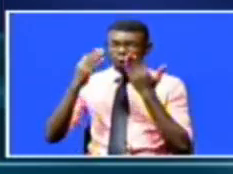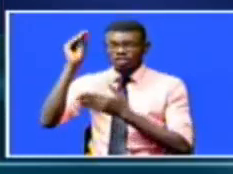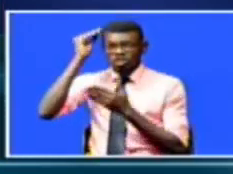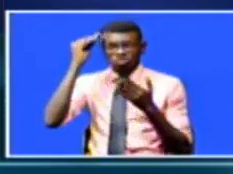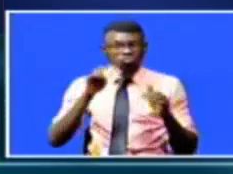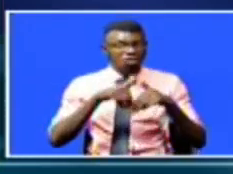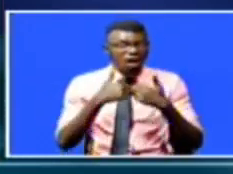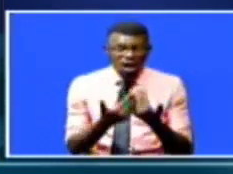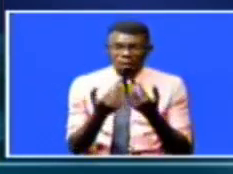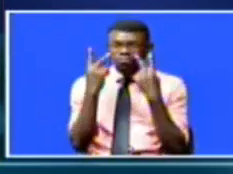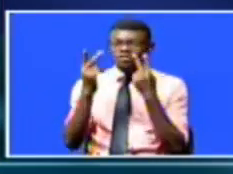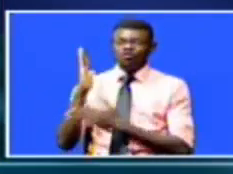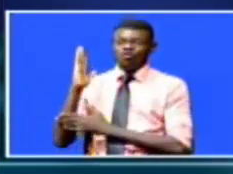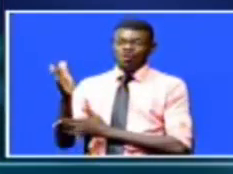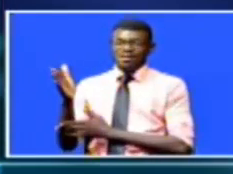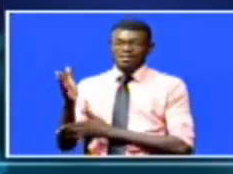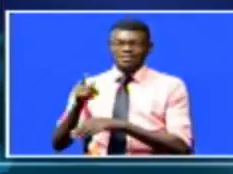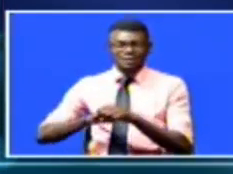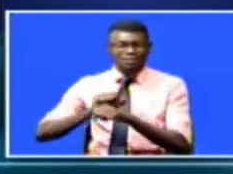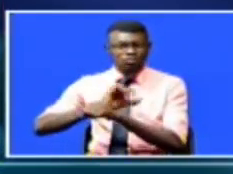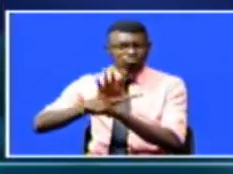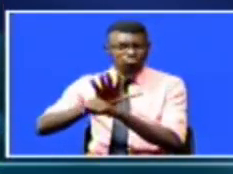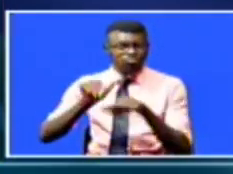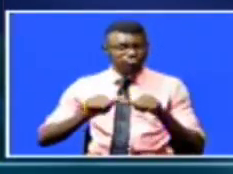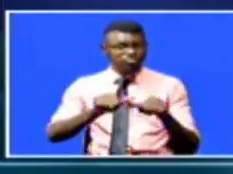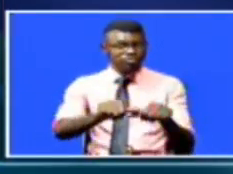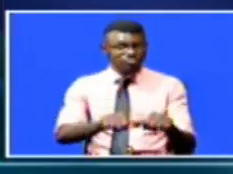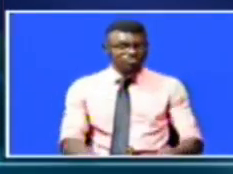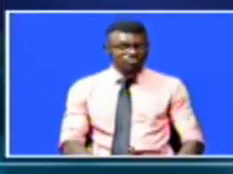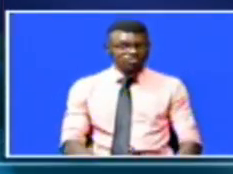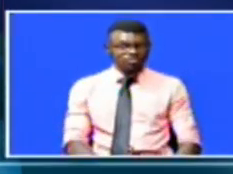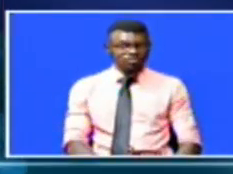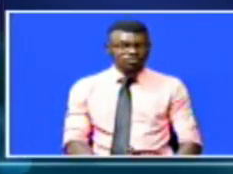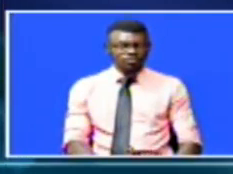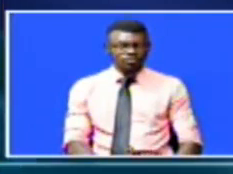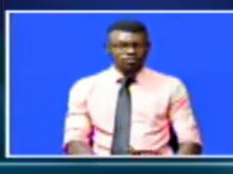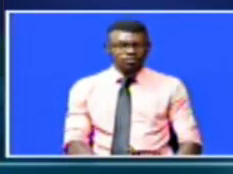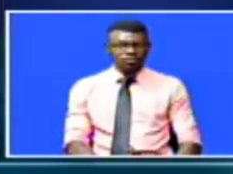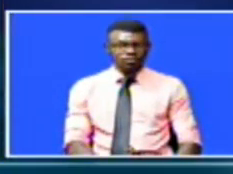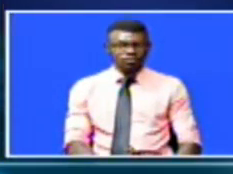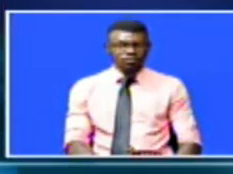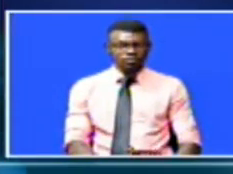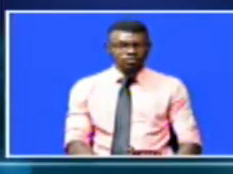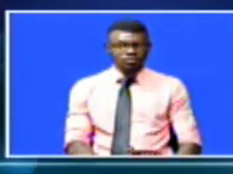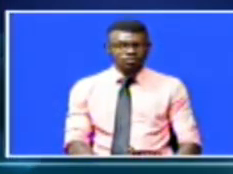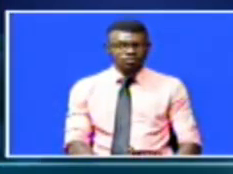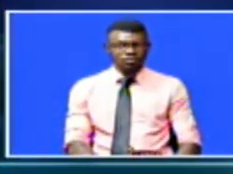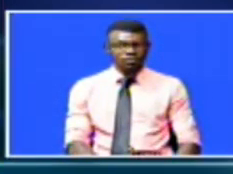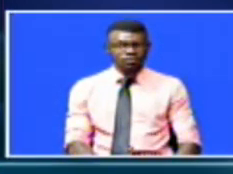In this tough period of COVID-19 pandemic, Elvis Kosgei, KT News, Uasin Gishu County.